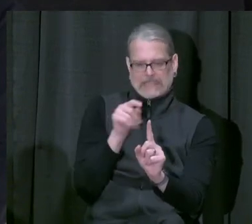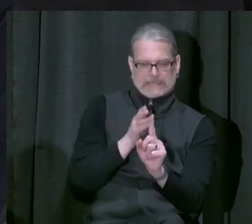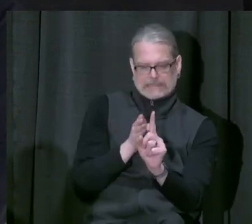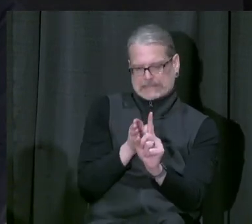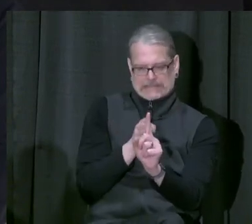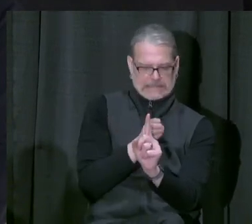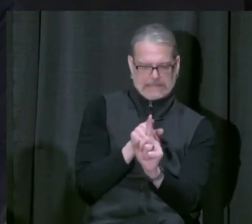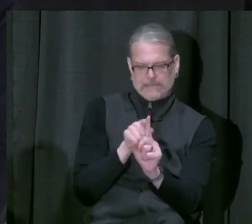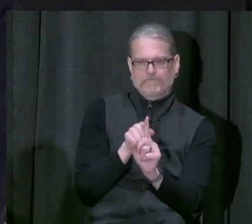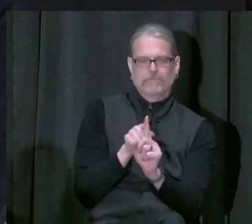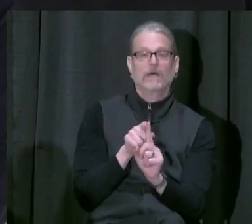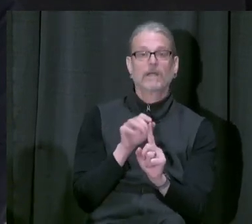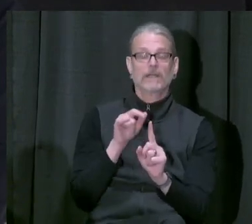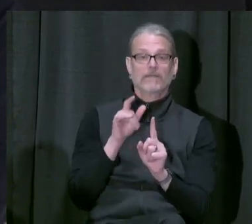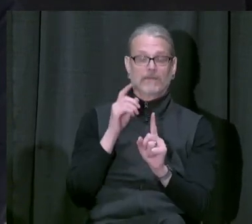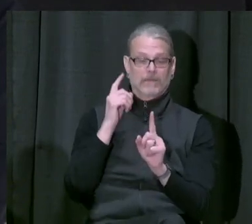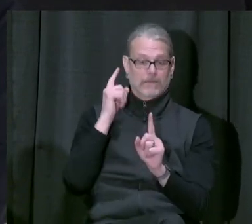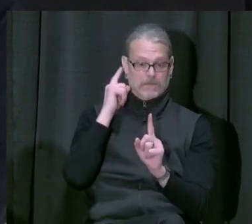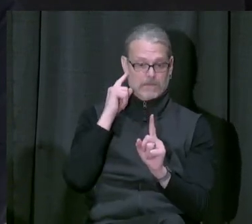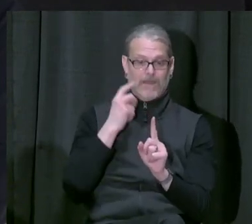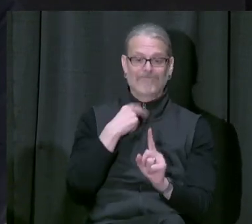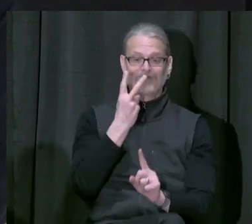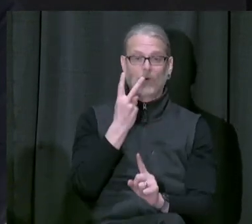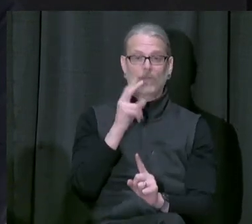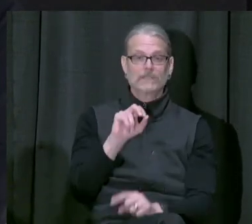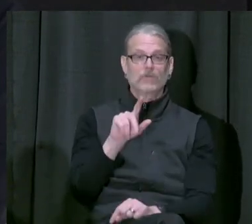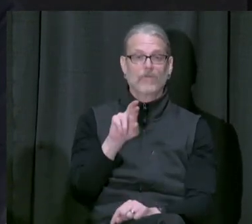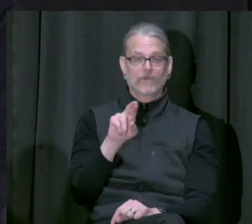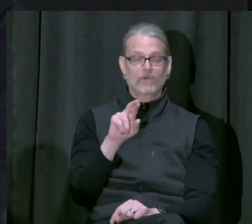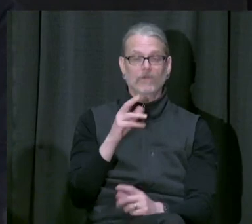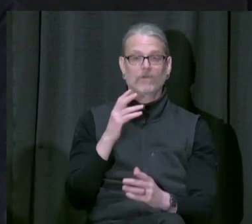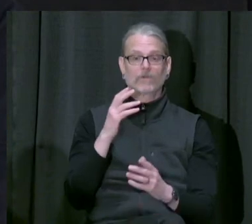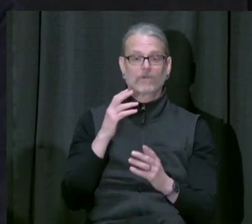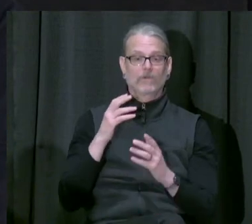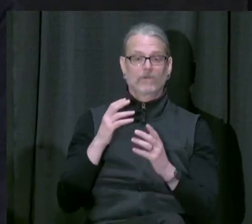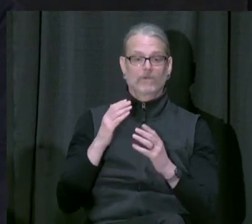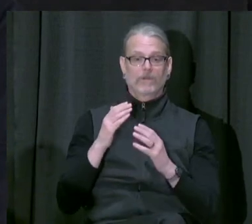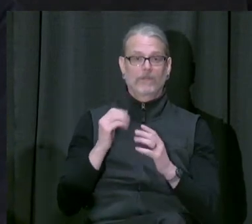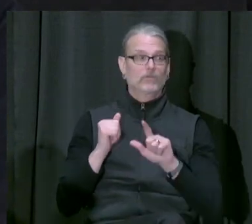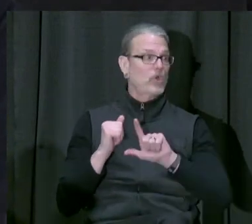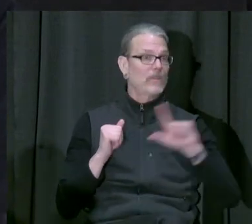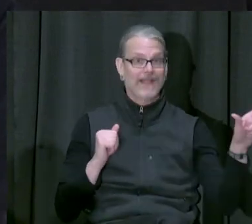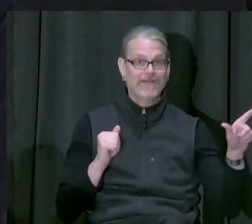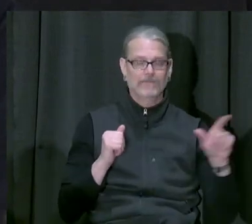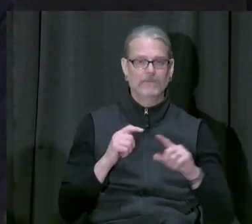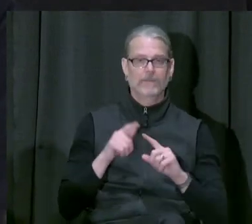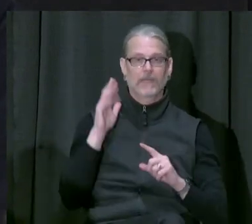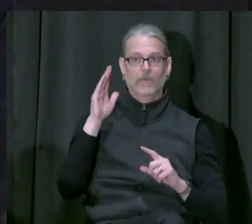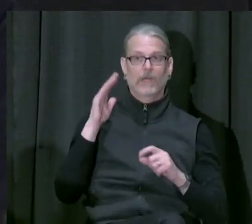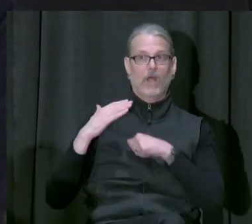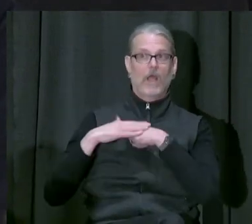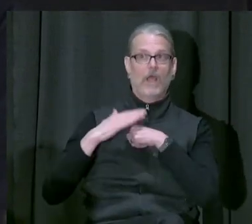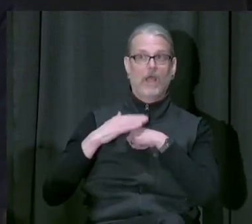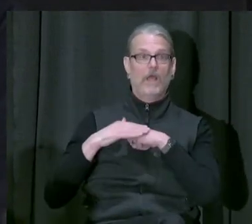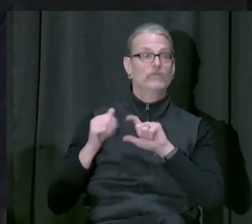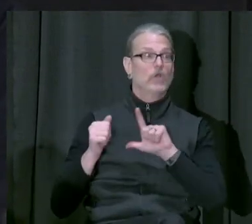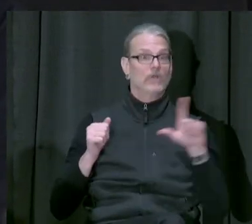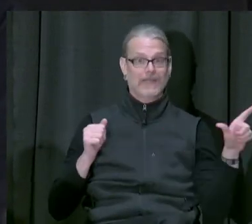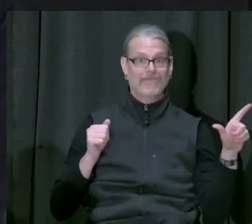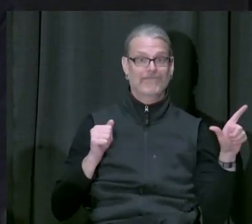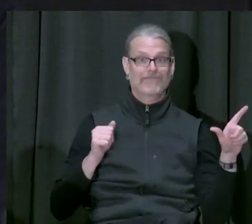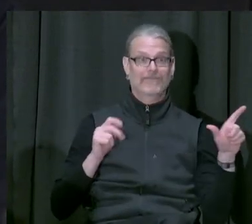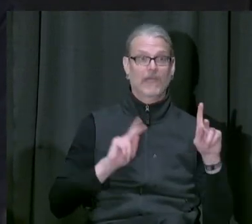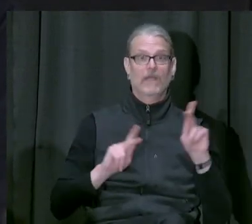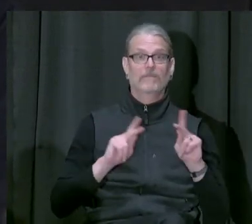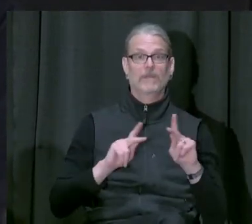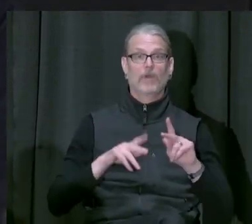says turn left, well, there's a might be 5 seconds from the time it cues you, and people walk at different